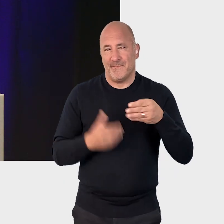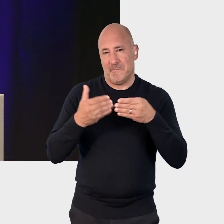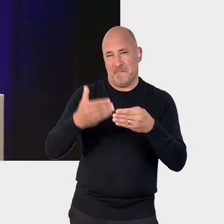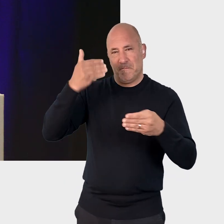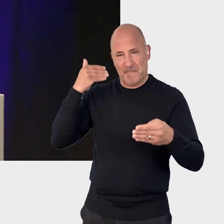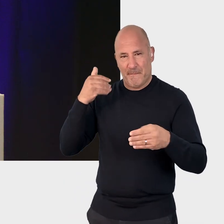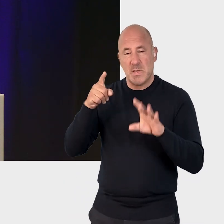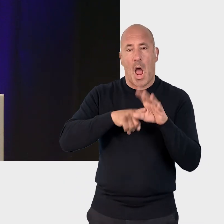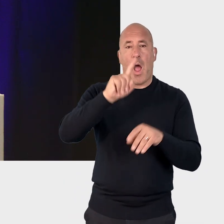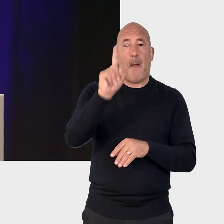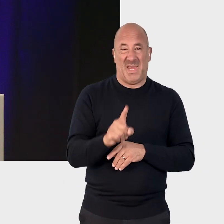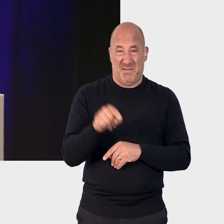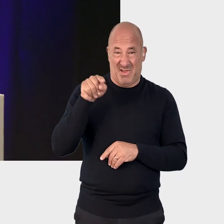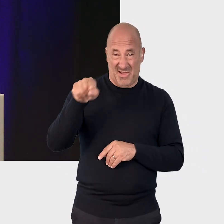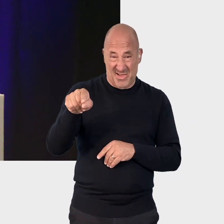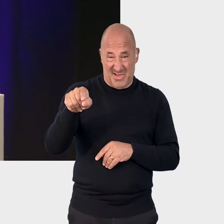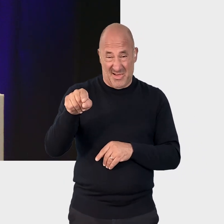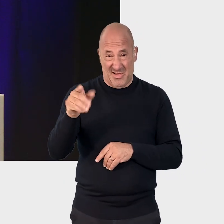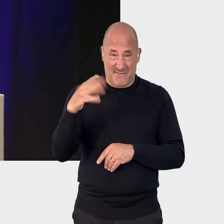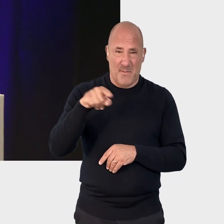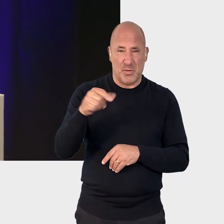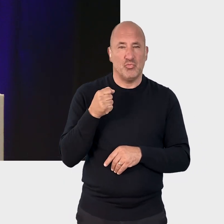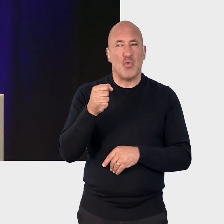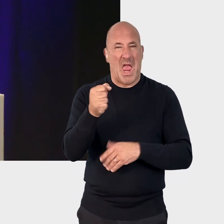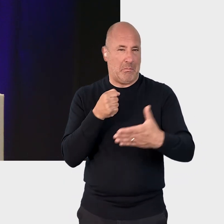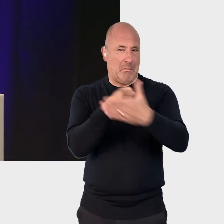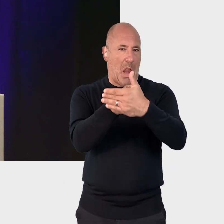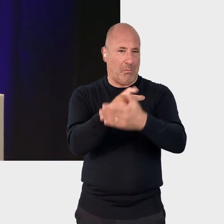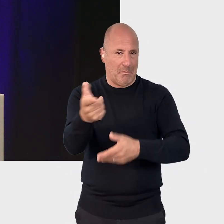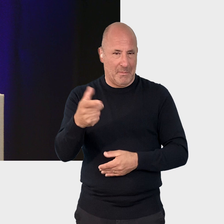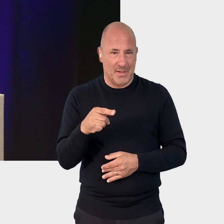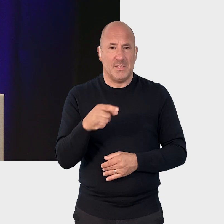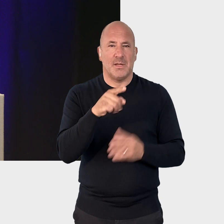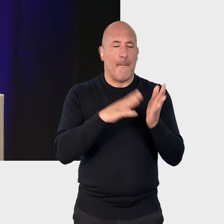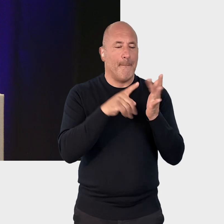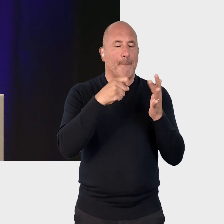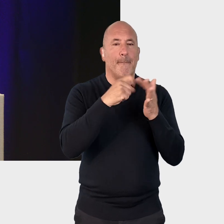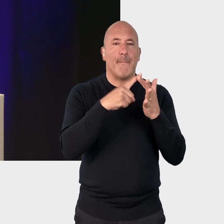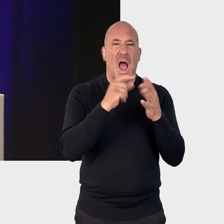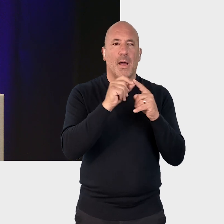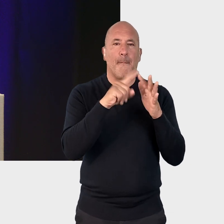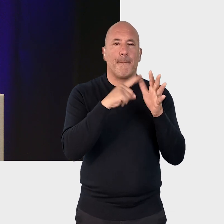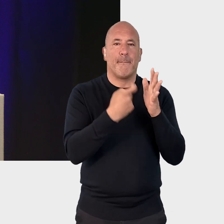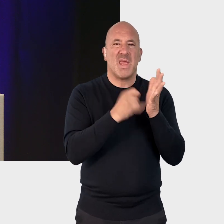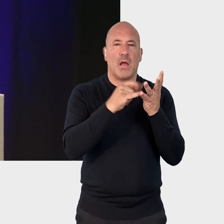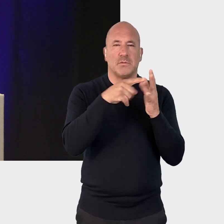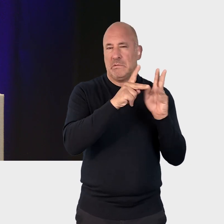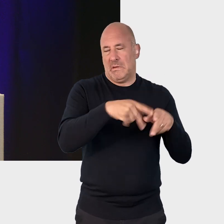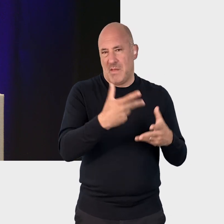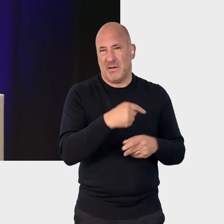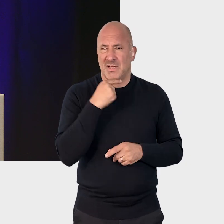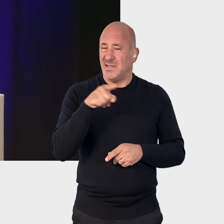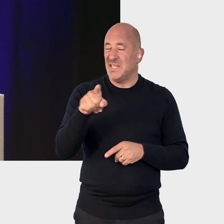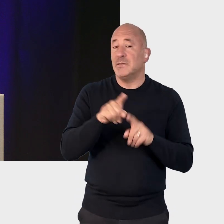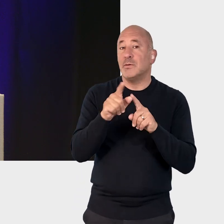caused that to happen. So in the very early stages, we took young people from Barrow because it's the end of a train line, but as the late